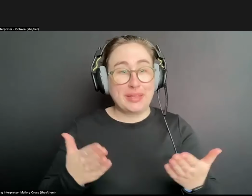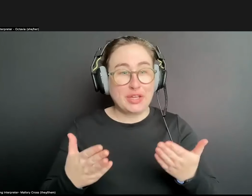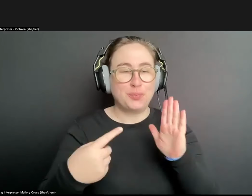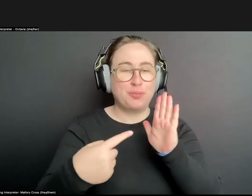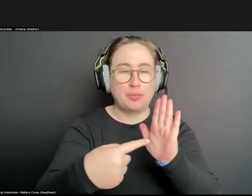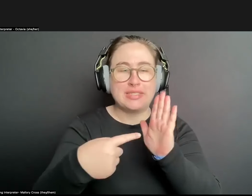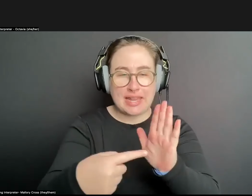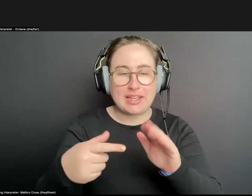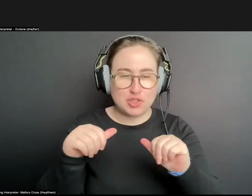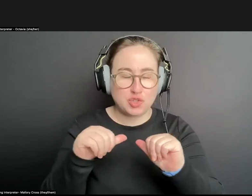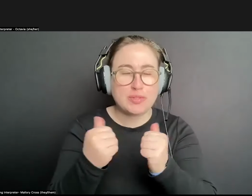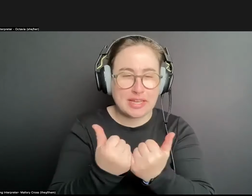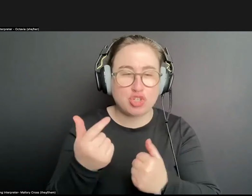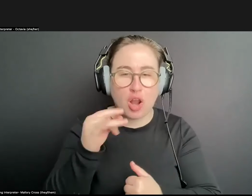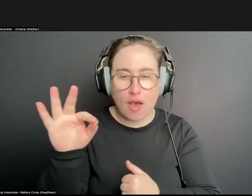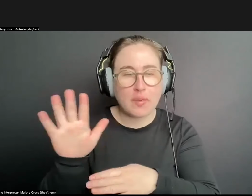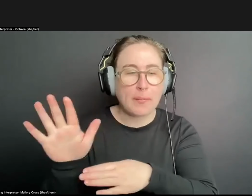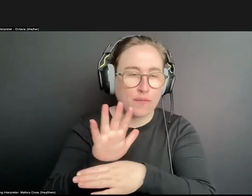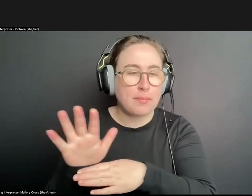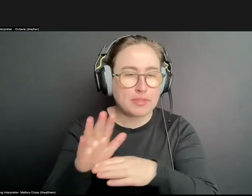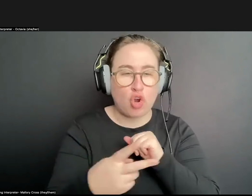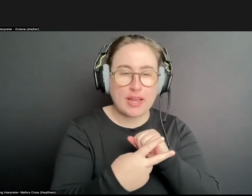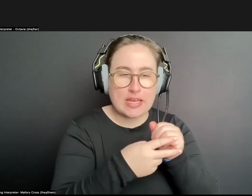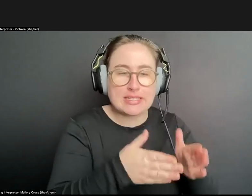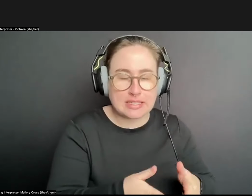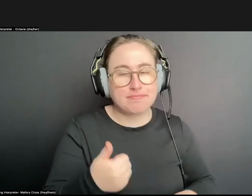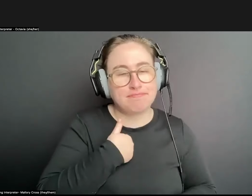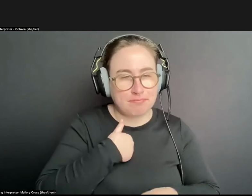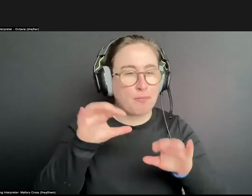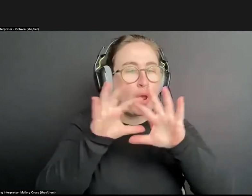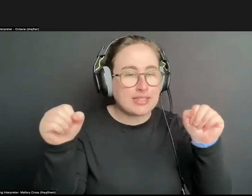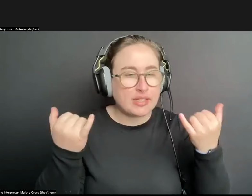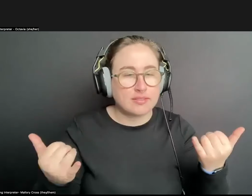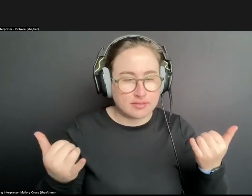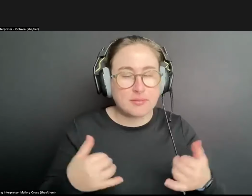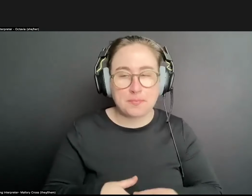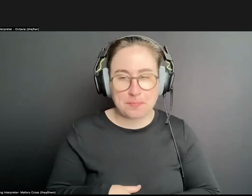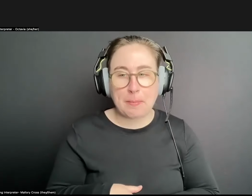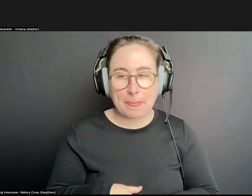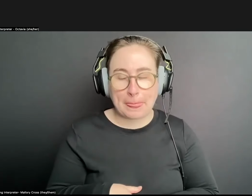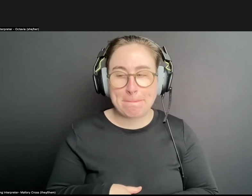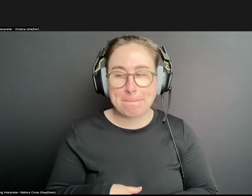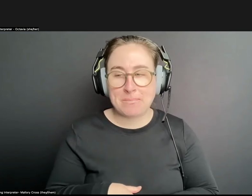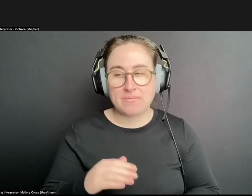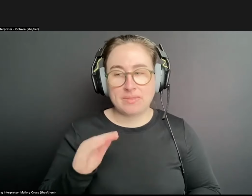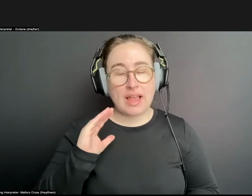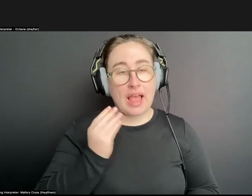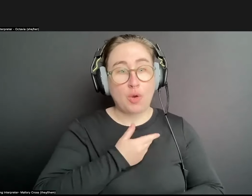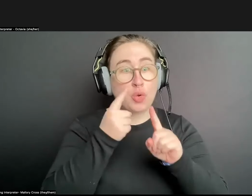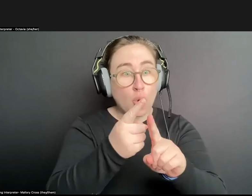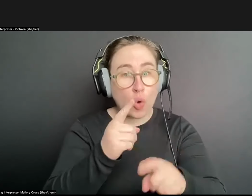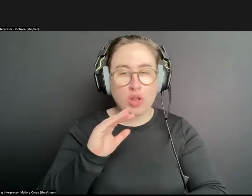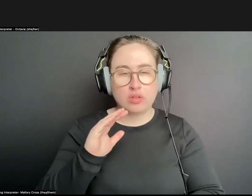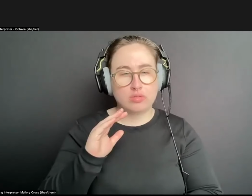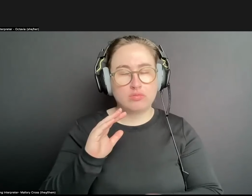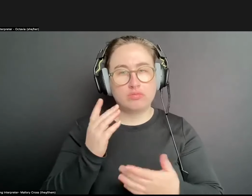representing the Association of Moving Image Archivists. I'm the president currently. Our goal and our mission is